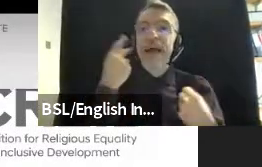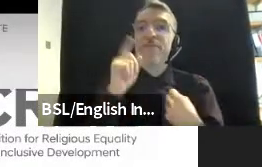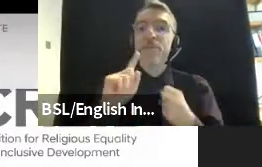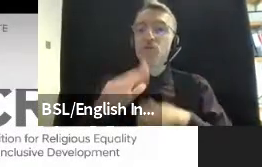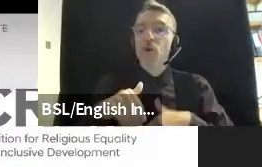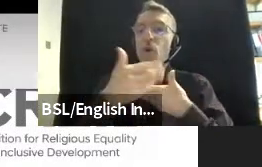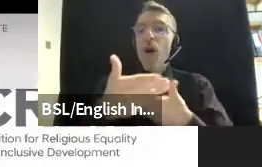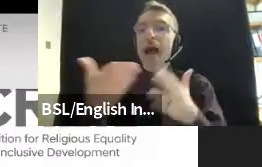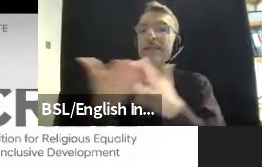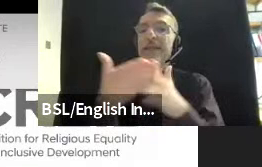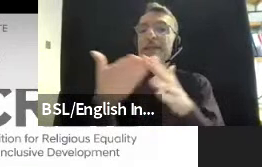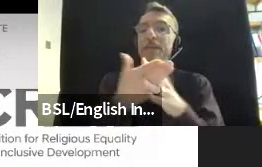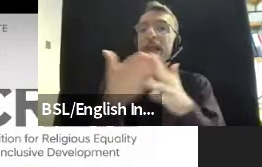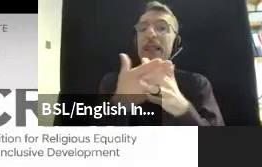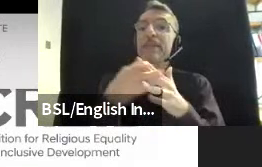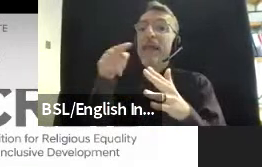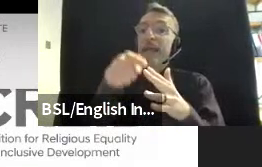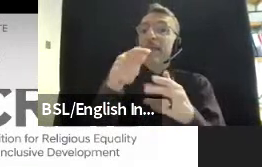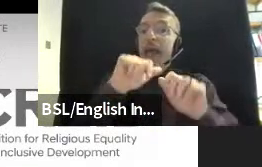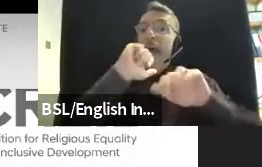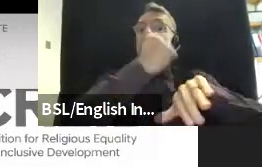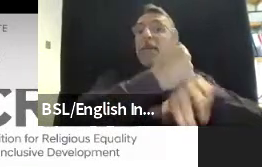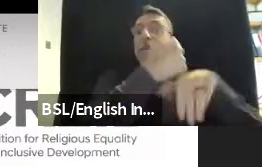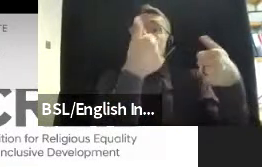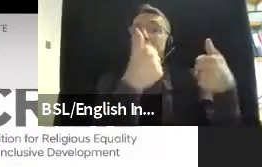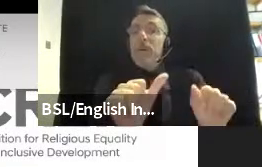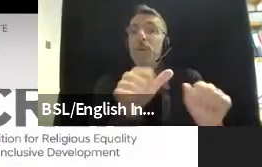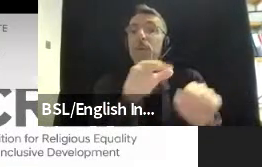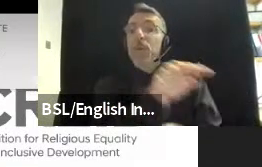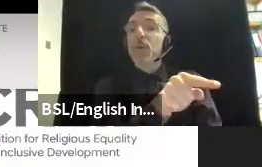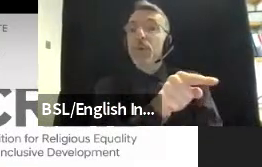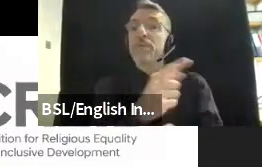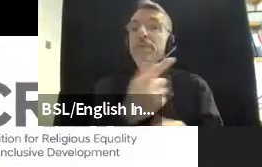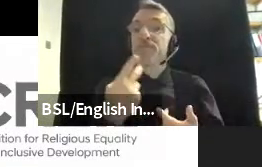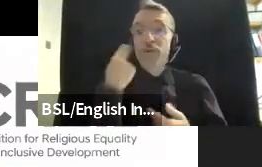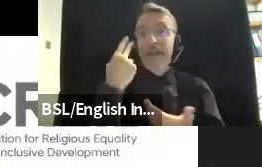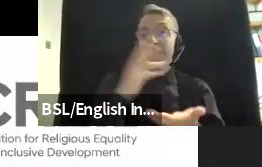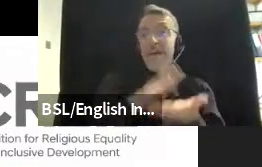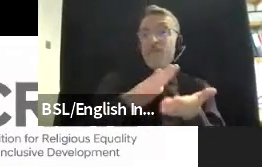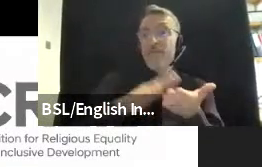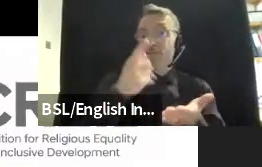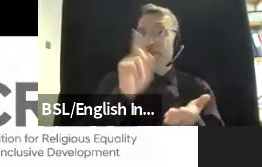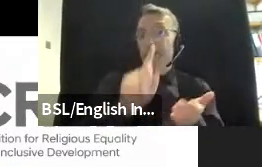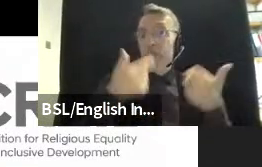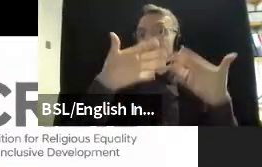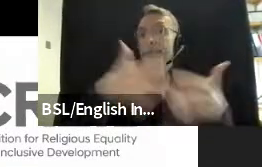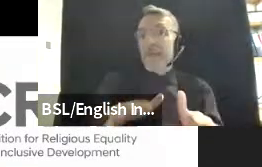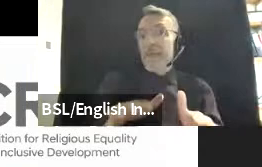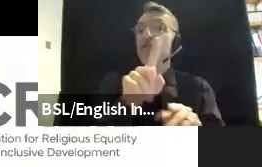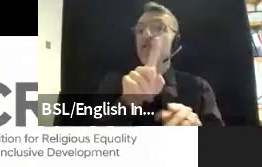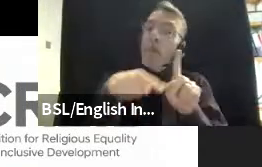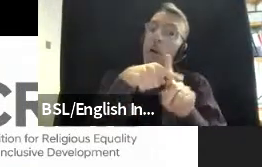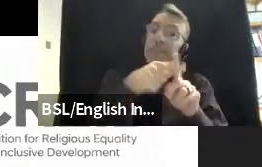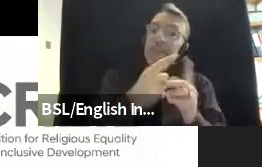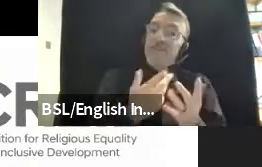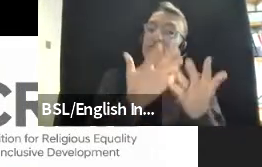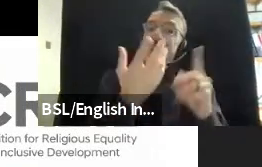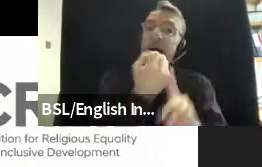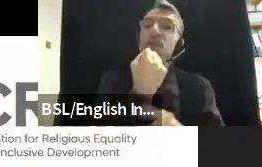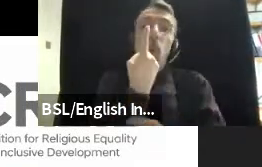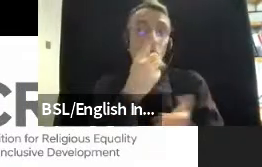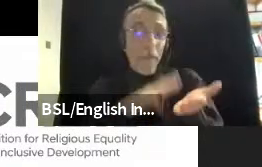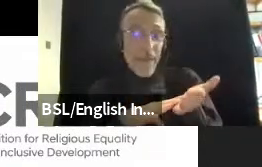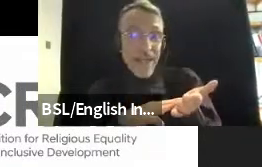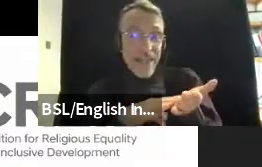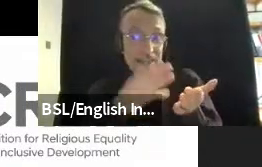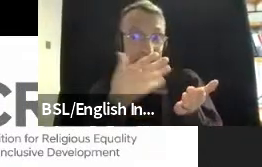of accessibility for deaf and hard of hearing people. So this was one of the positive impacts. A minute left, if that's